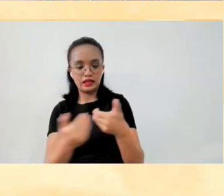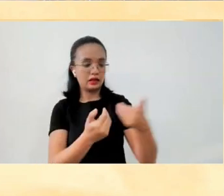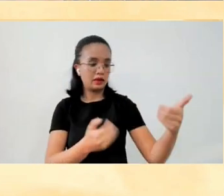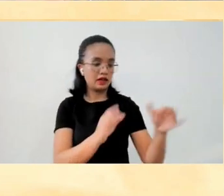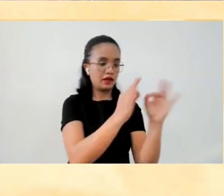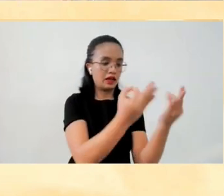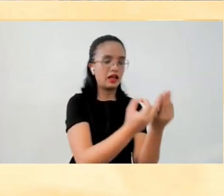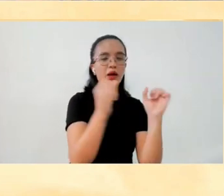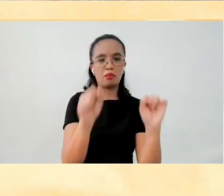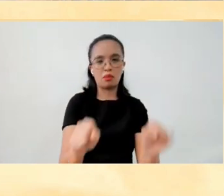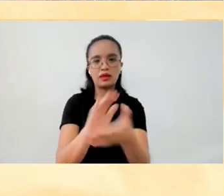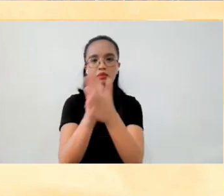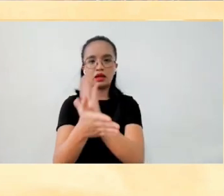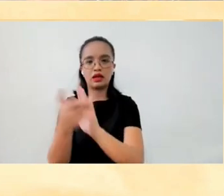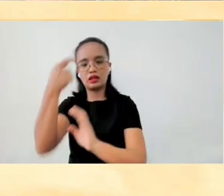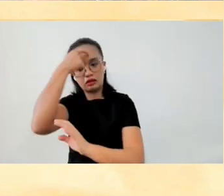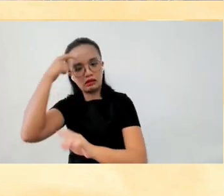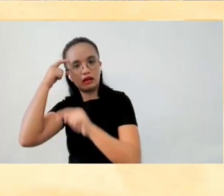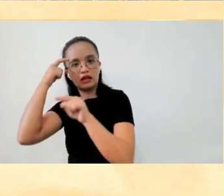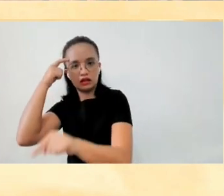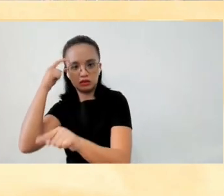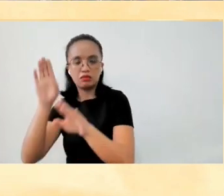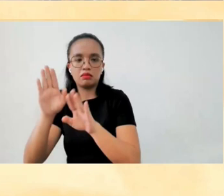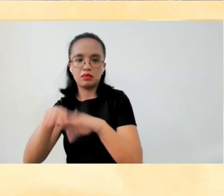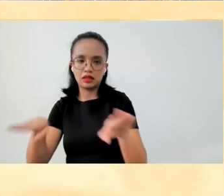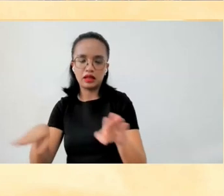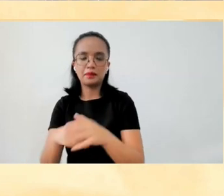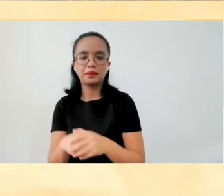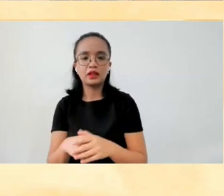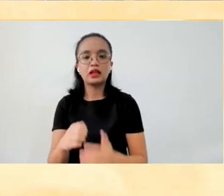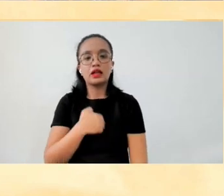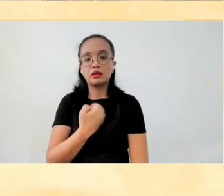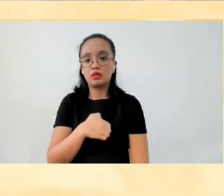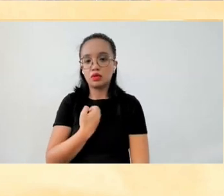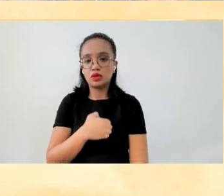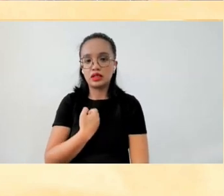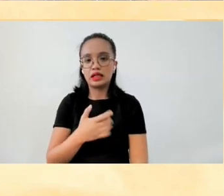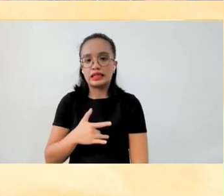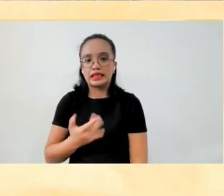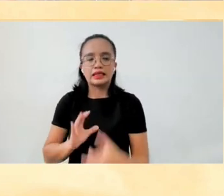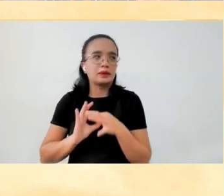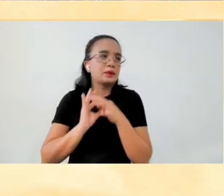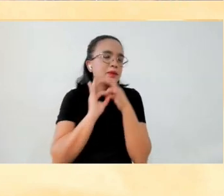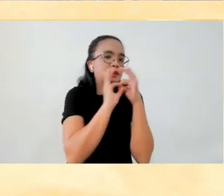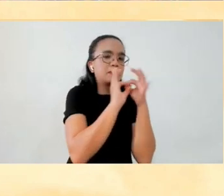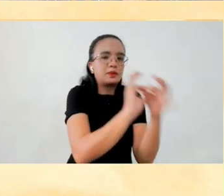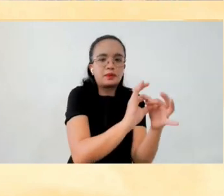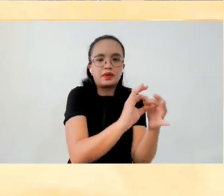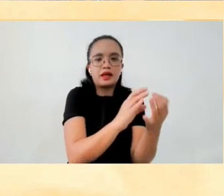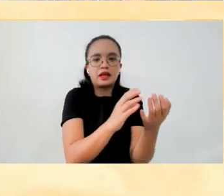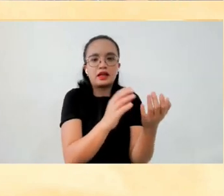traumatic experience for children. And then the emotional attachment that child survivors have developed